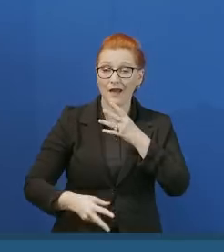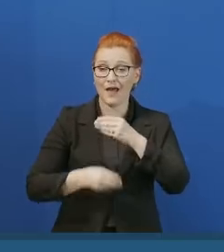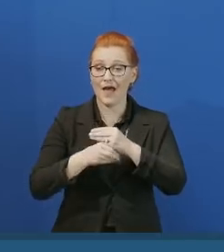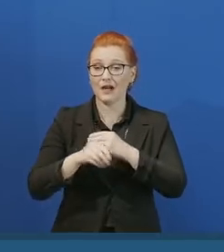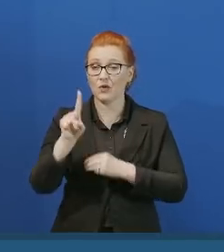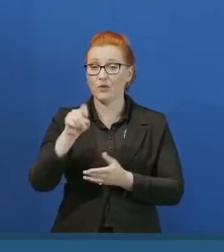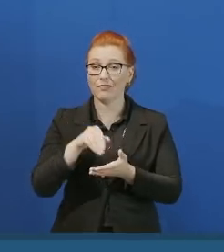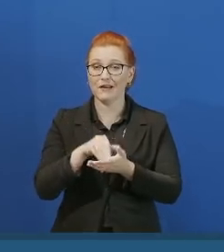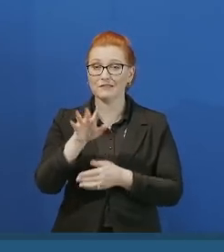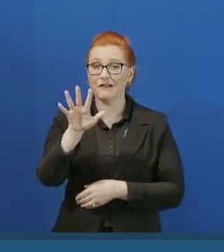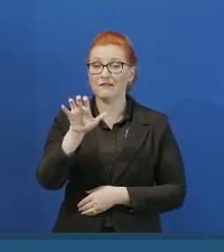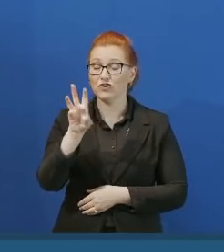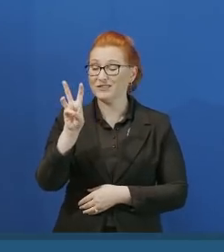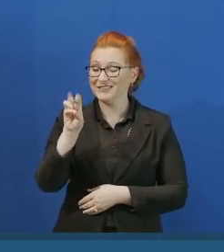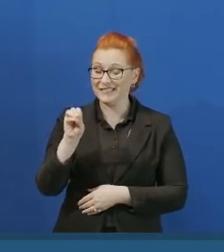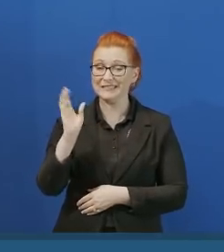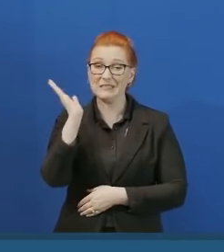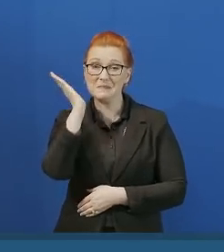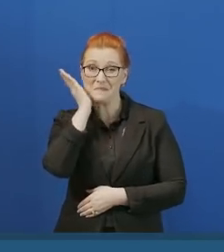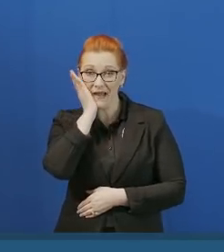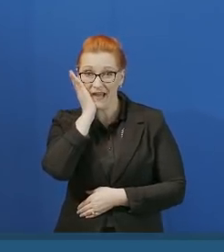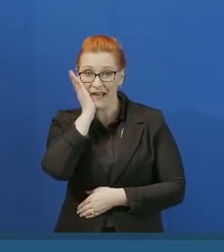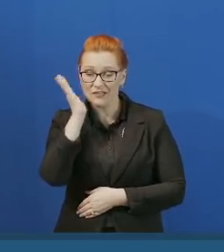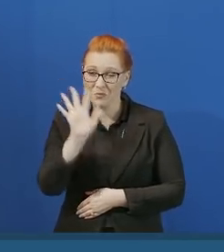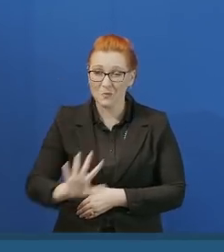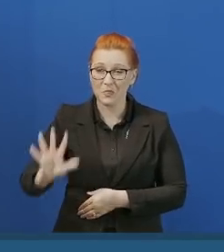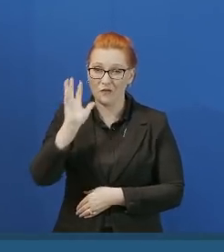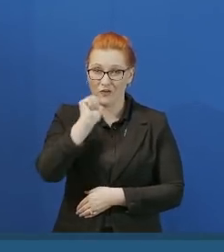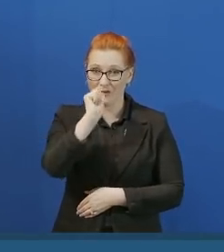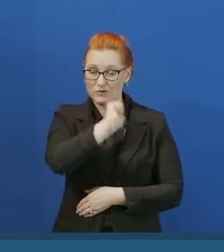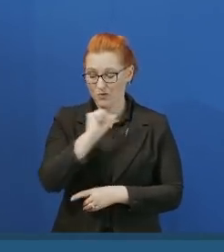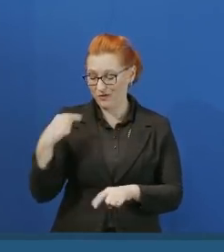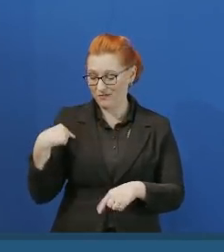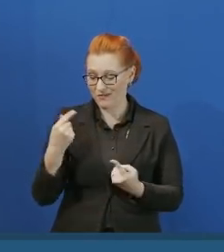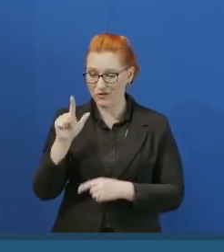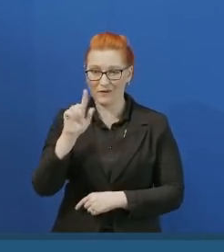in hospital capacity over the last 24 days.